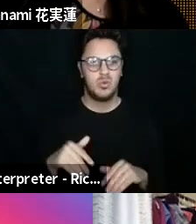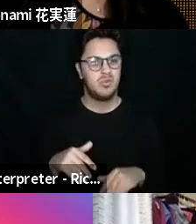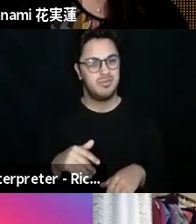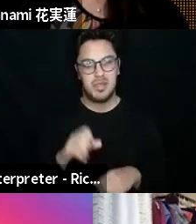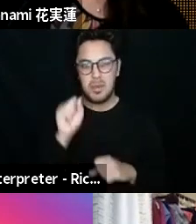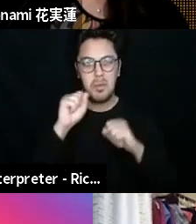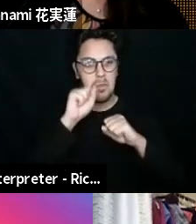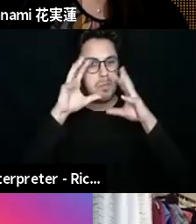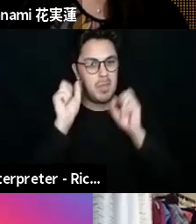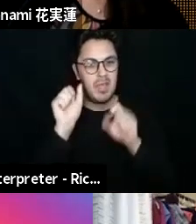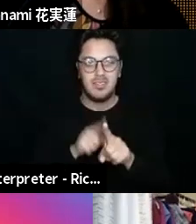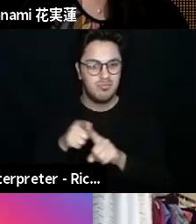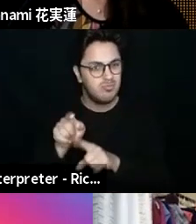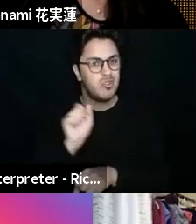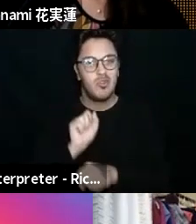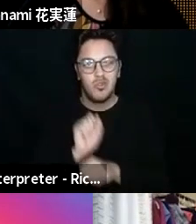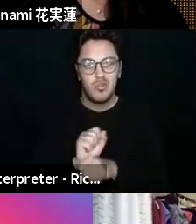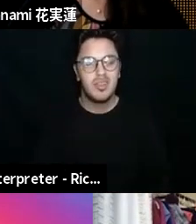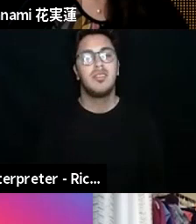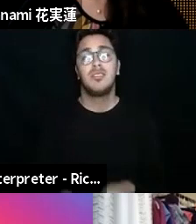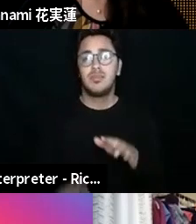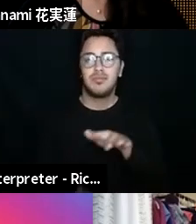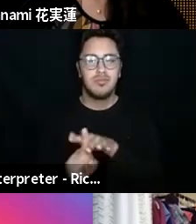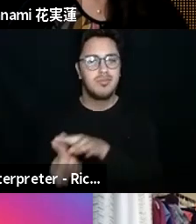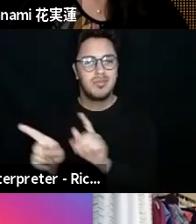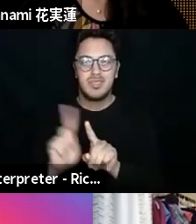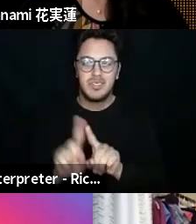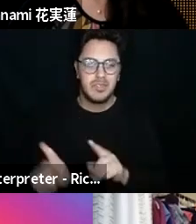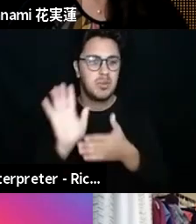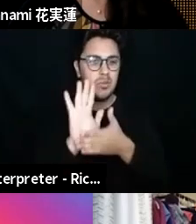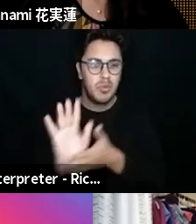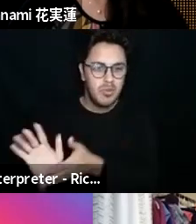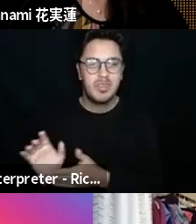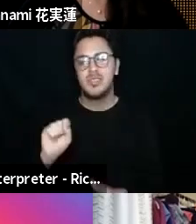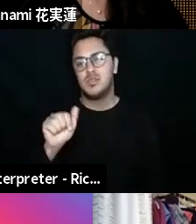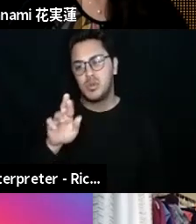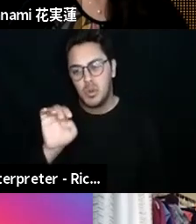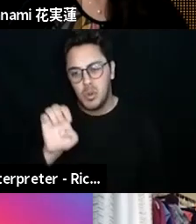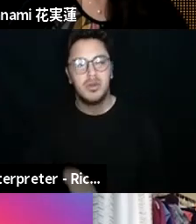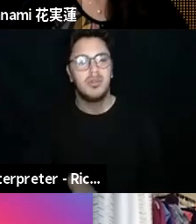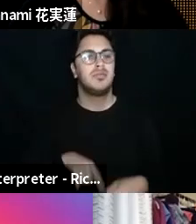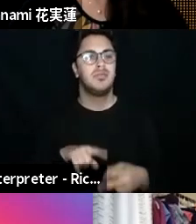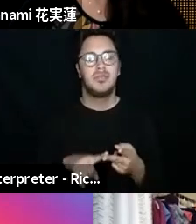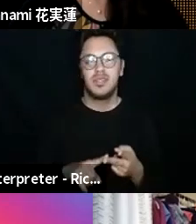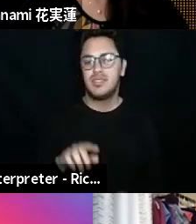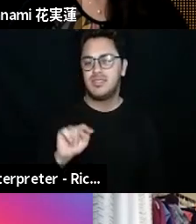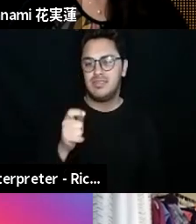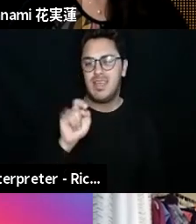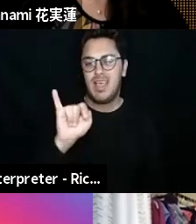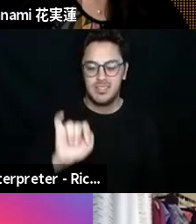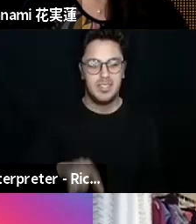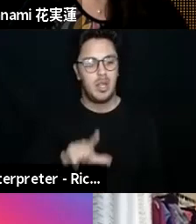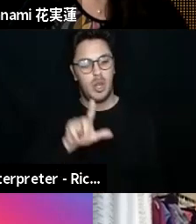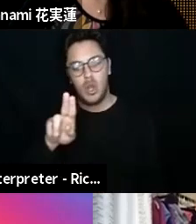a century? Appearing in scores of award-winning television series from Taxi, Lou Grant, MASH, all the way to